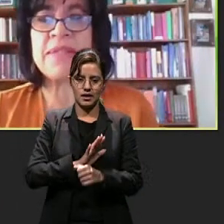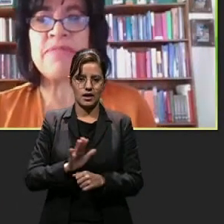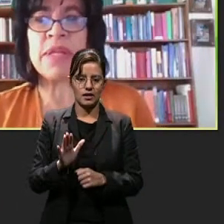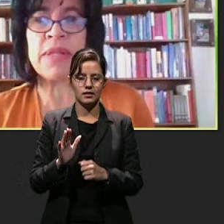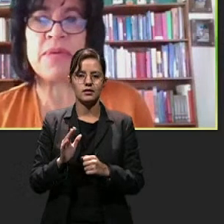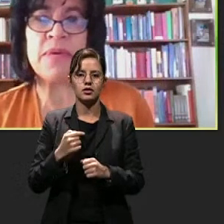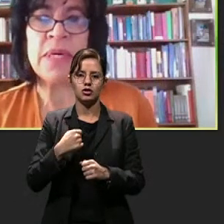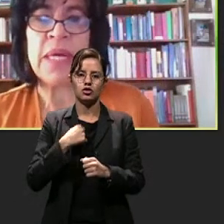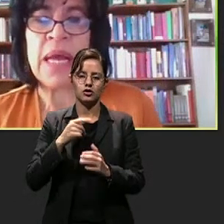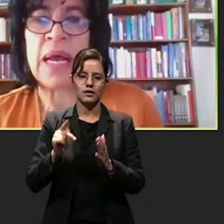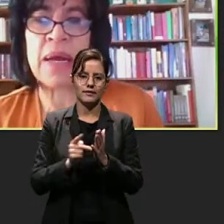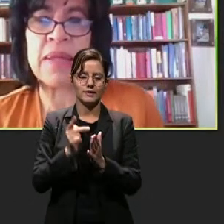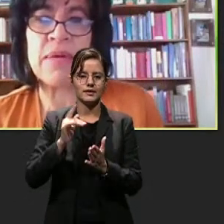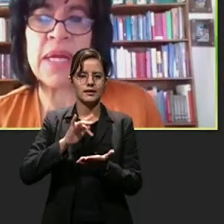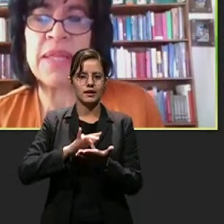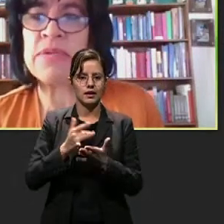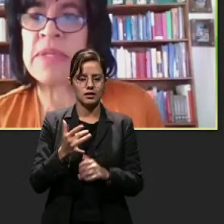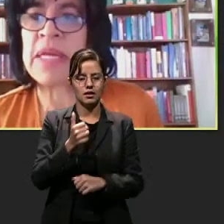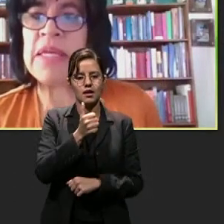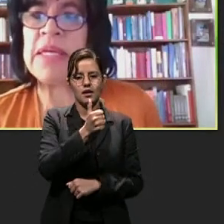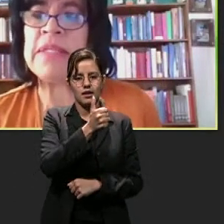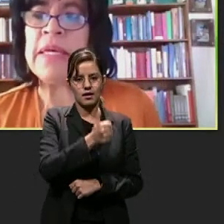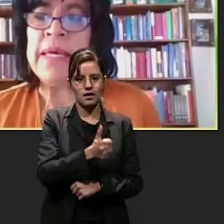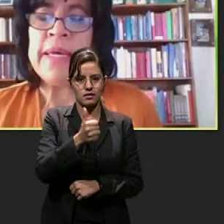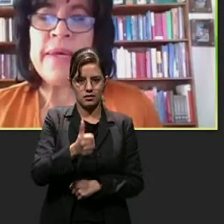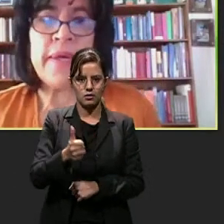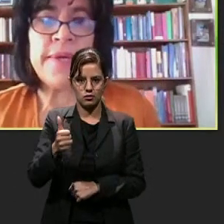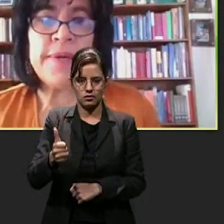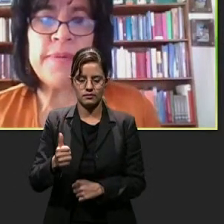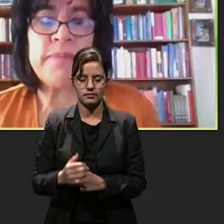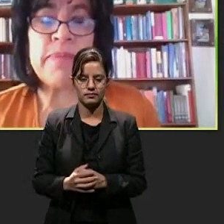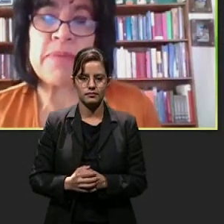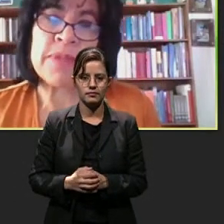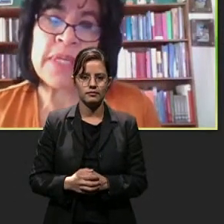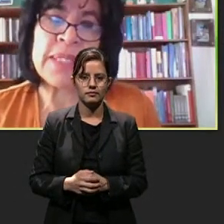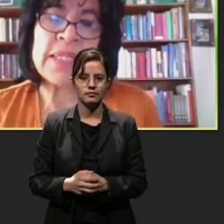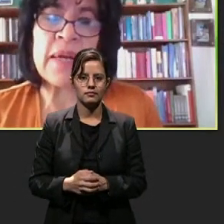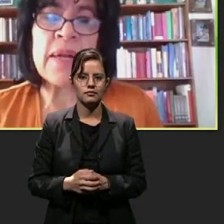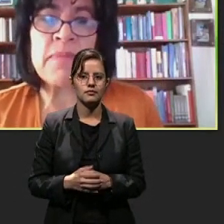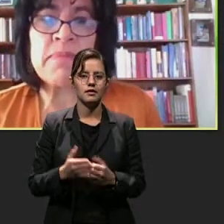our intervention, so I would like to reiterate my